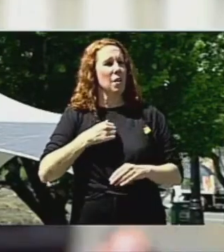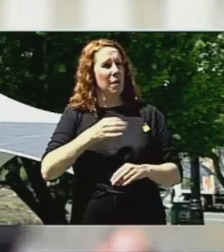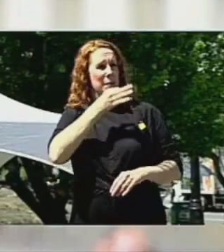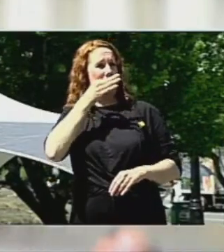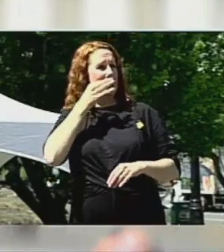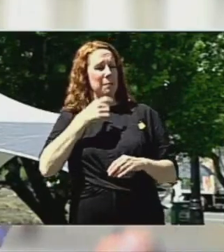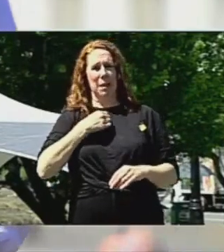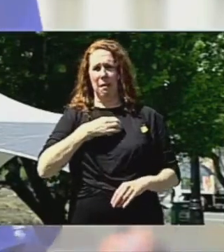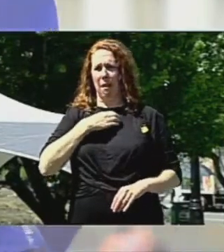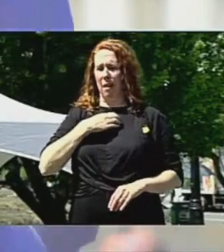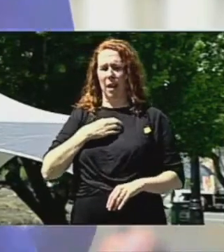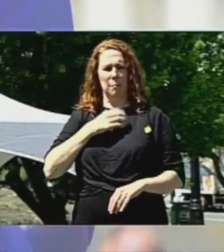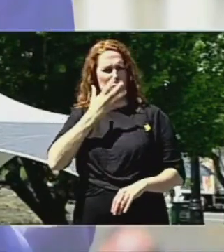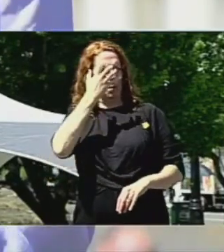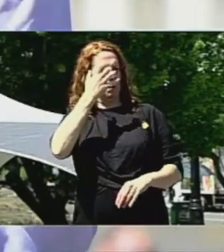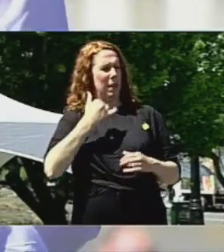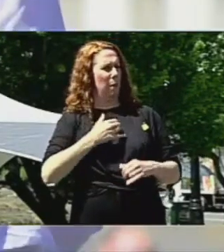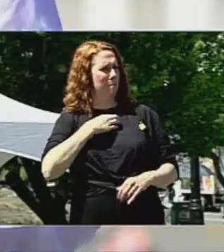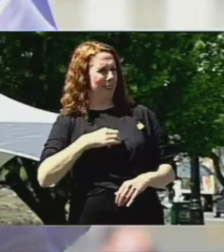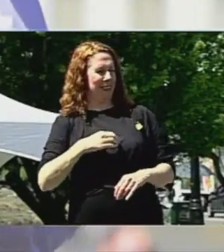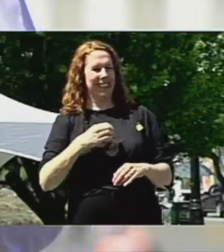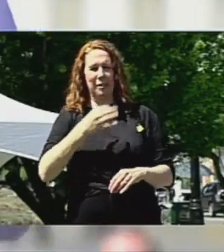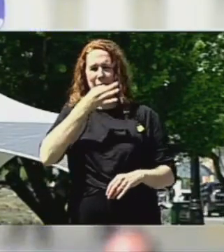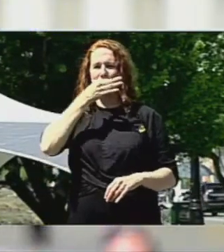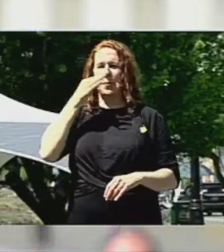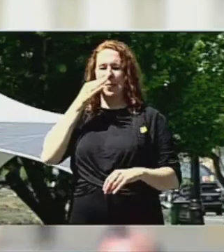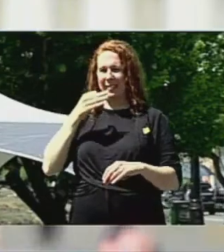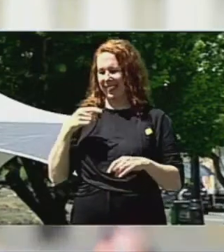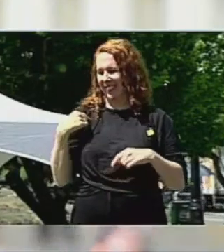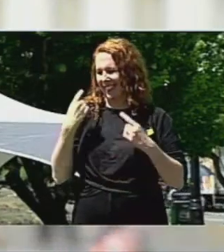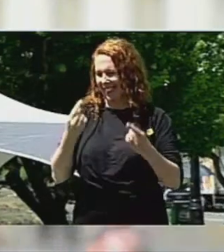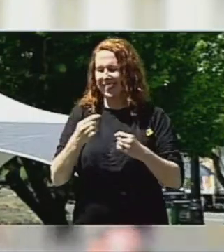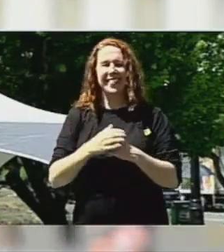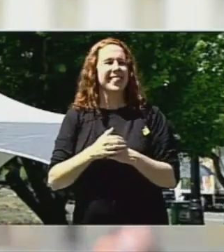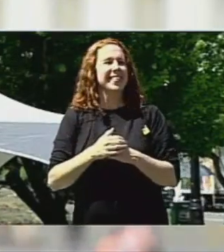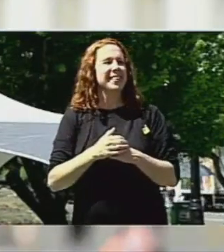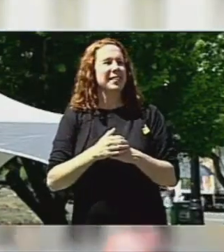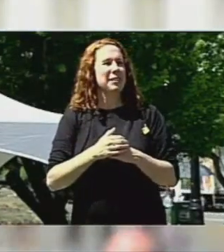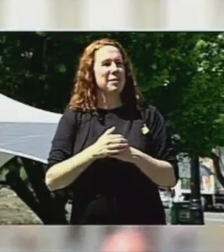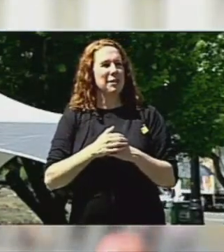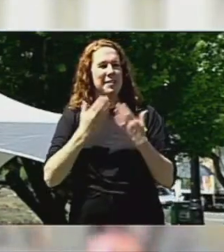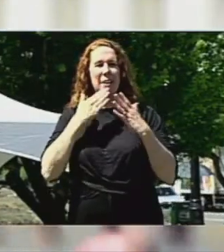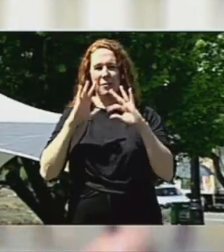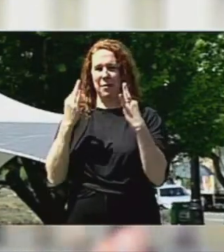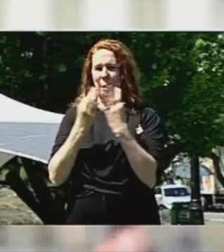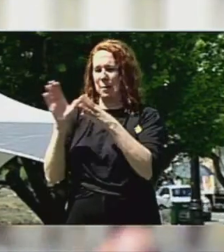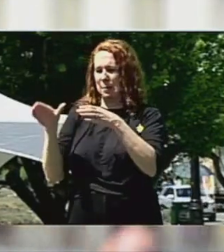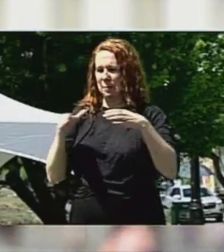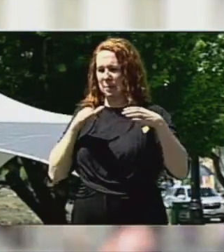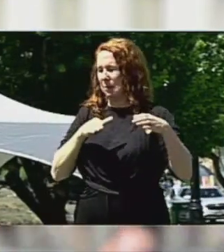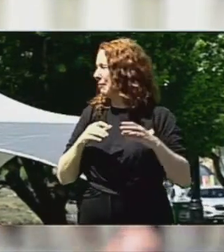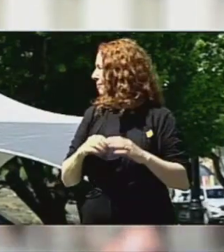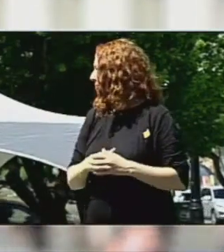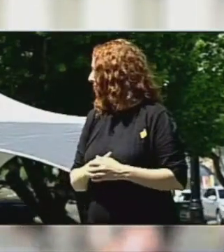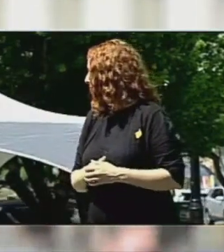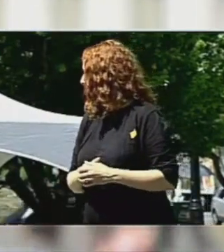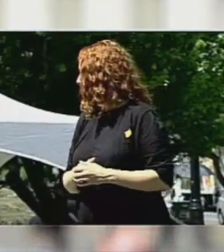I'm going to just give the microphone over to somebody else in a second here. But I'd ask Yahweh Lipton and the family to come up when they're